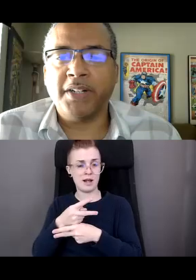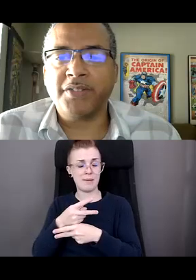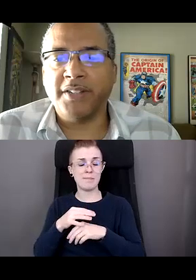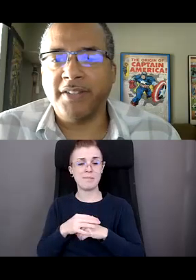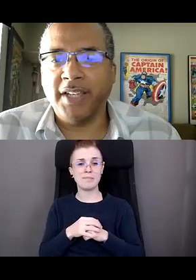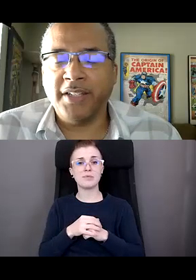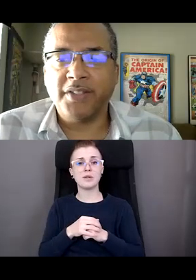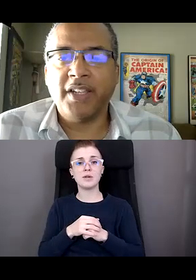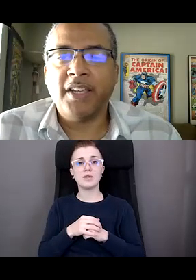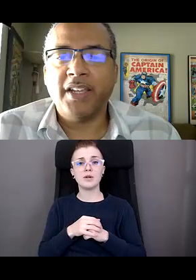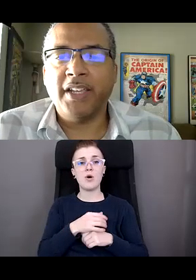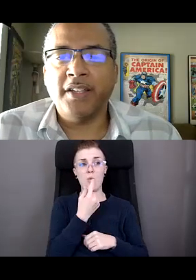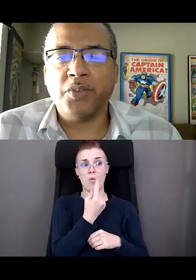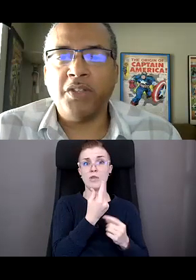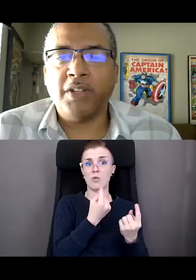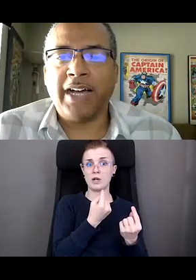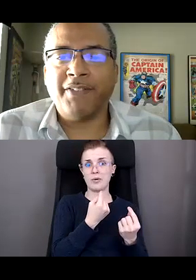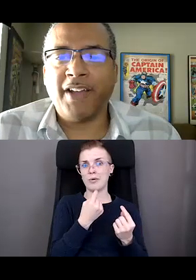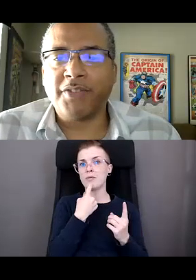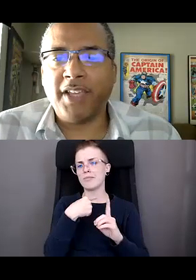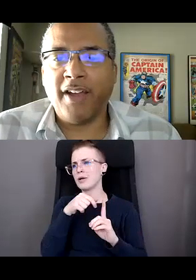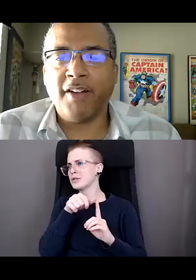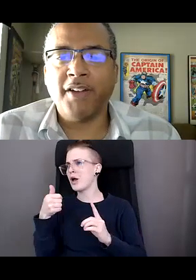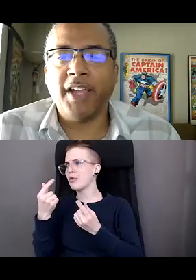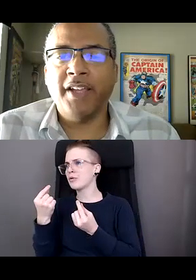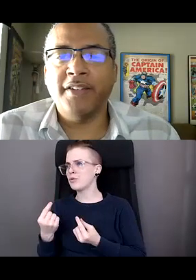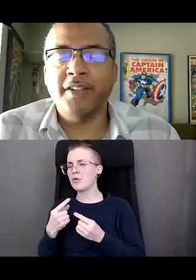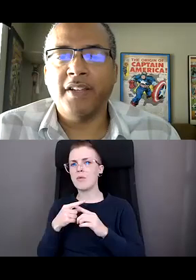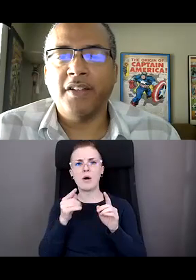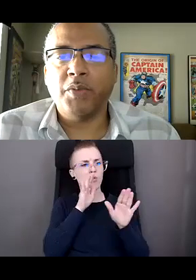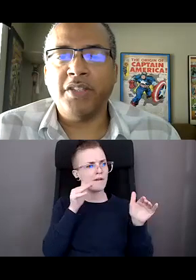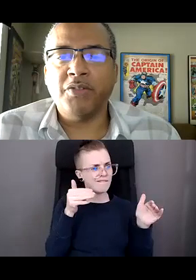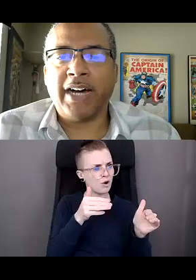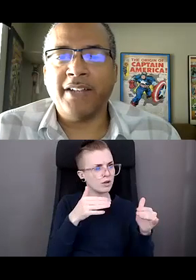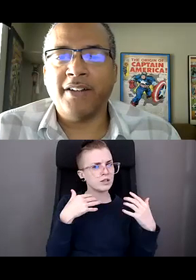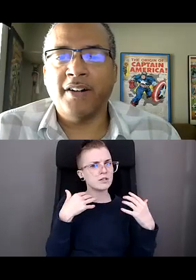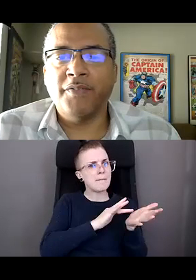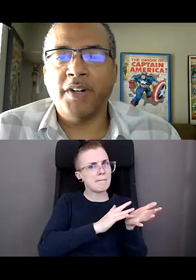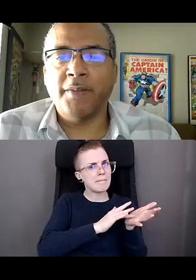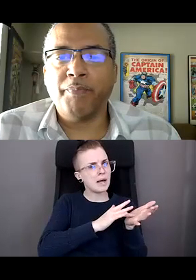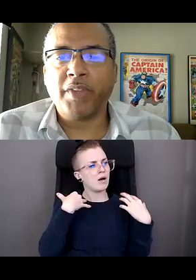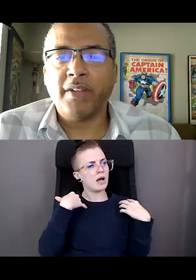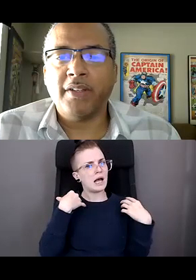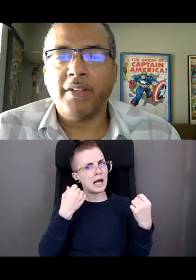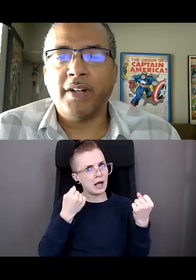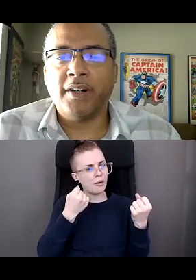do, amongst other things, is we do a lot of healthcare and we do a lot